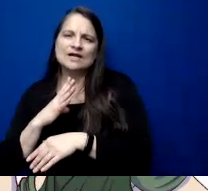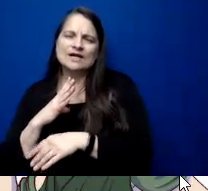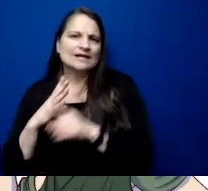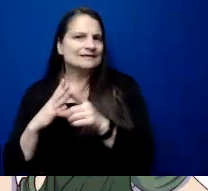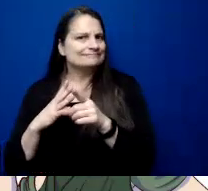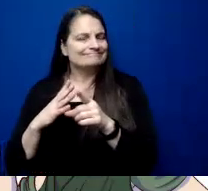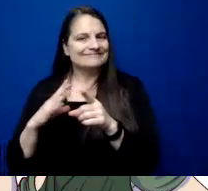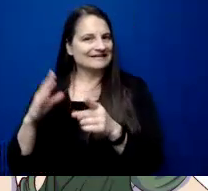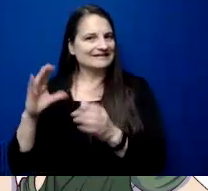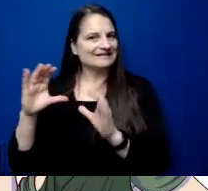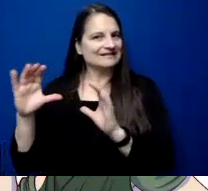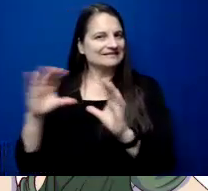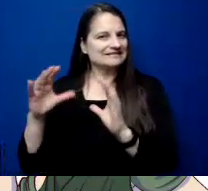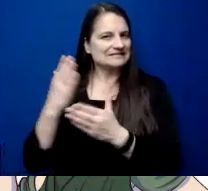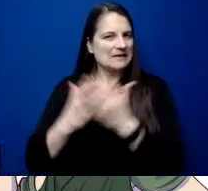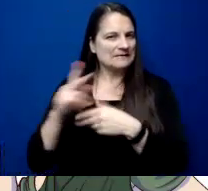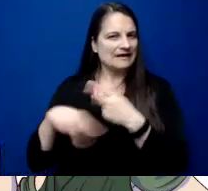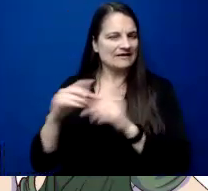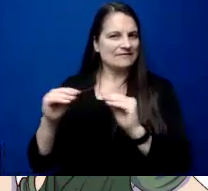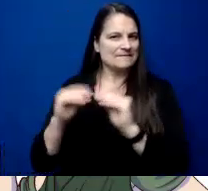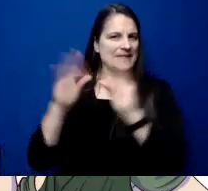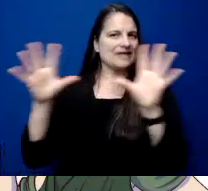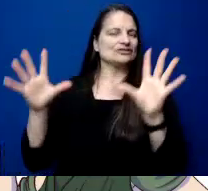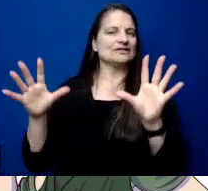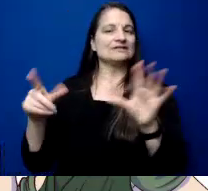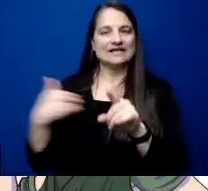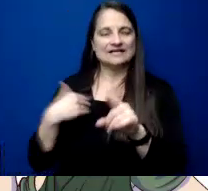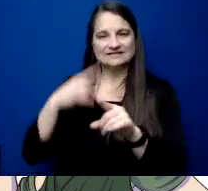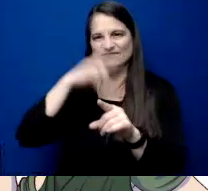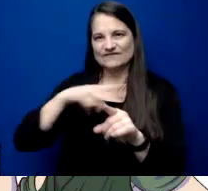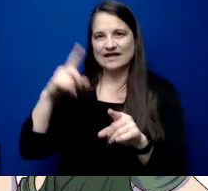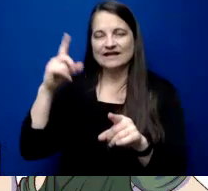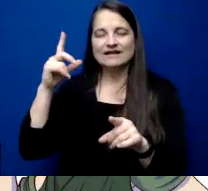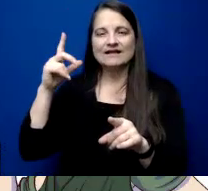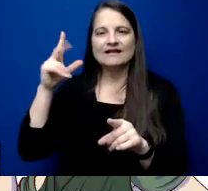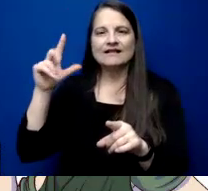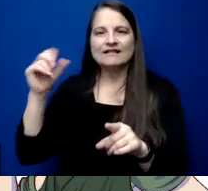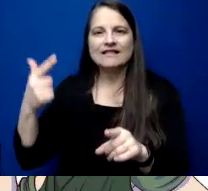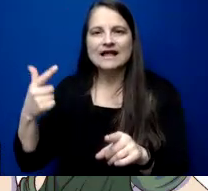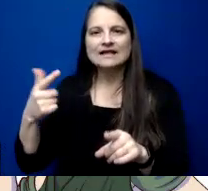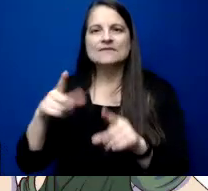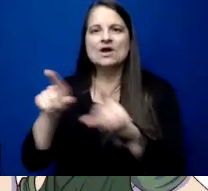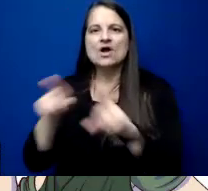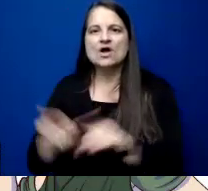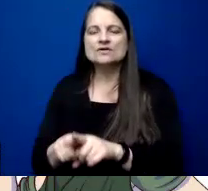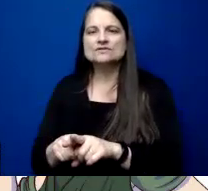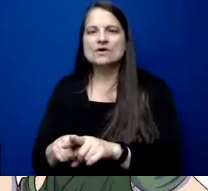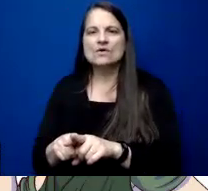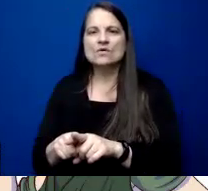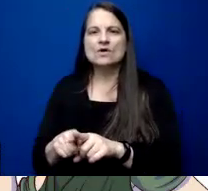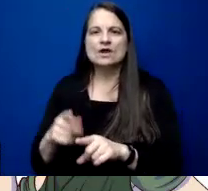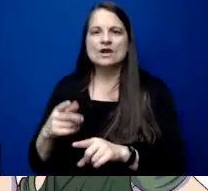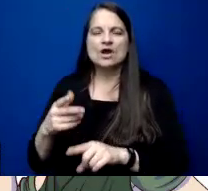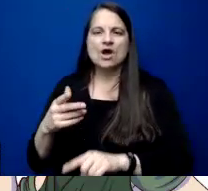sort of magic, and she has a prosthetic leg, but also a arm cuff cane.